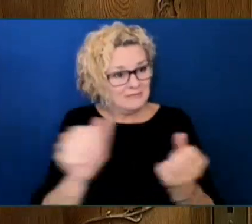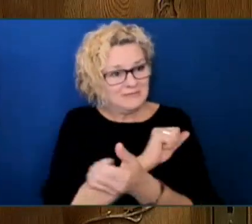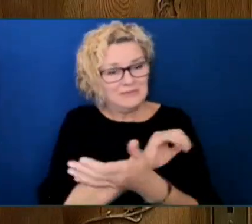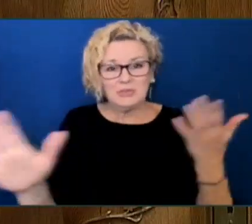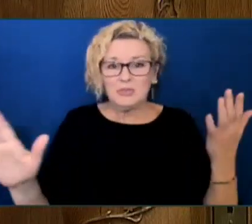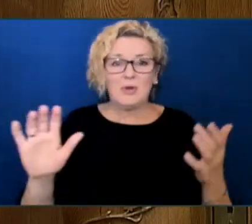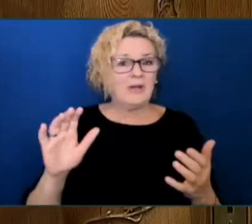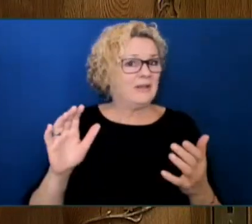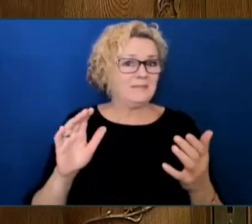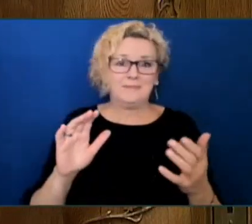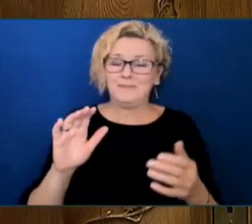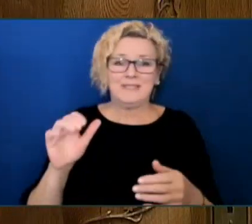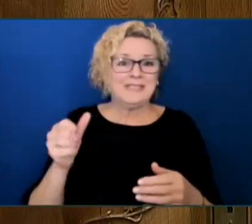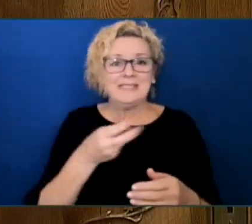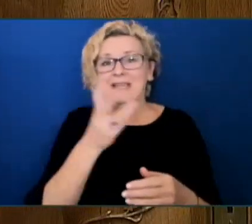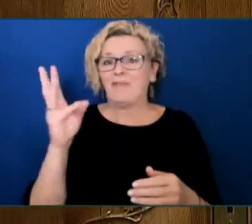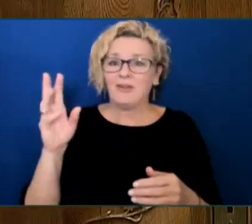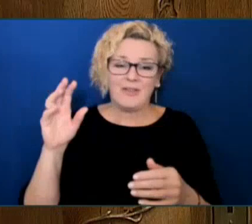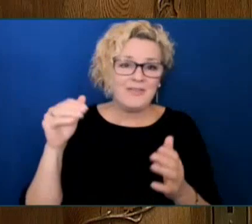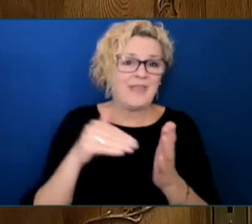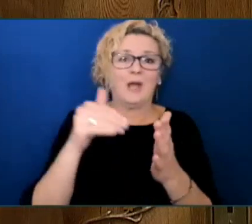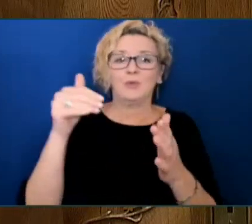Premier. Honourable Speaker.